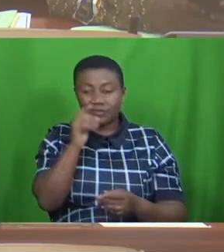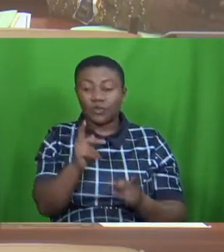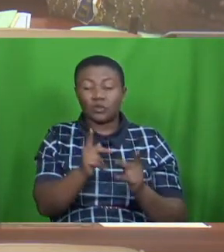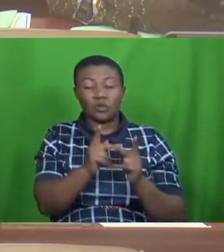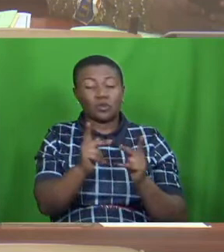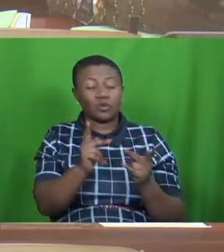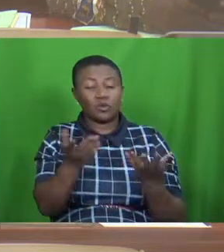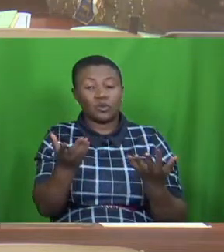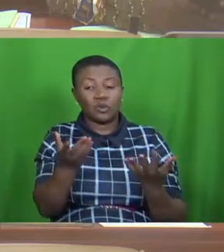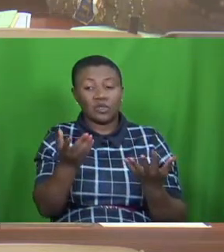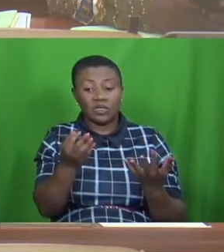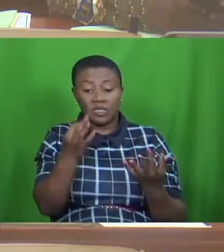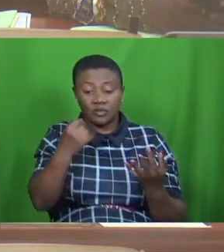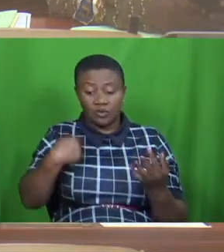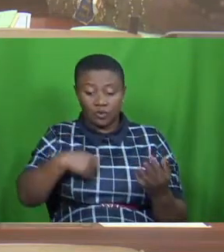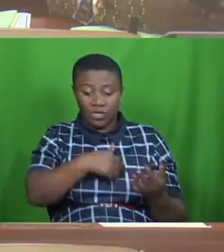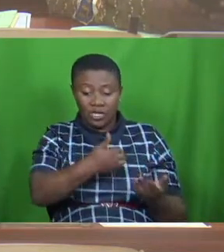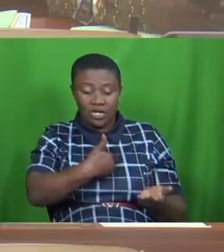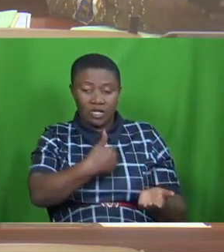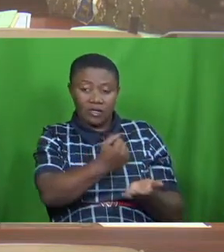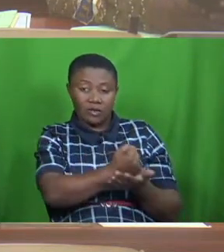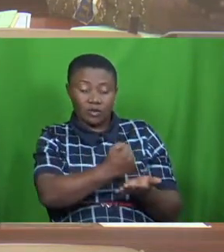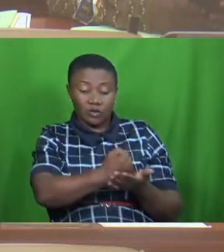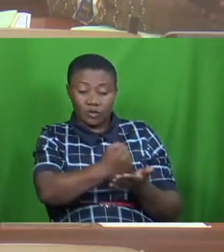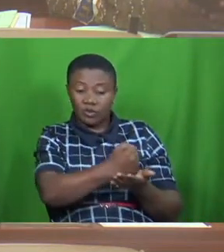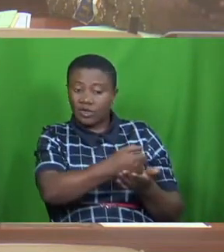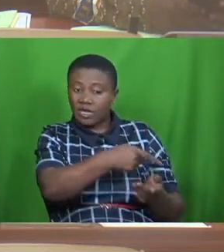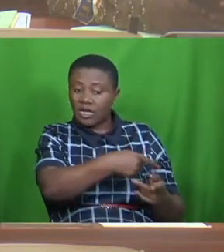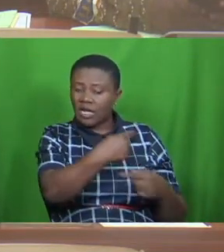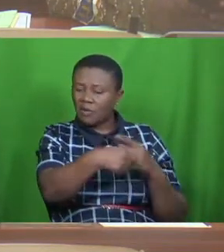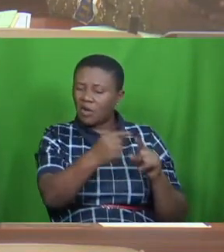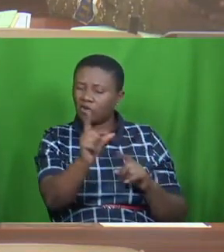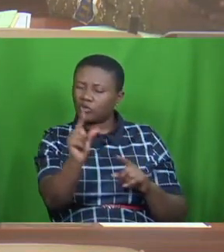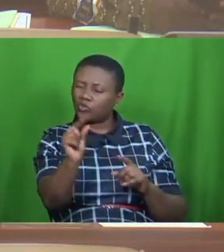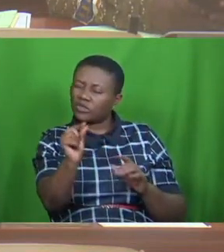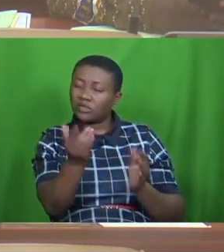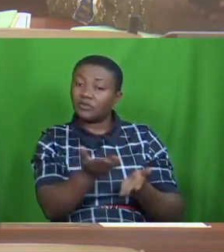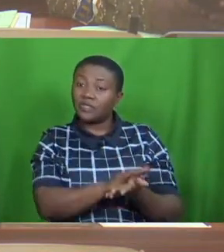have a document that is about 20 pages, even if you are,